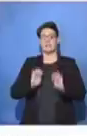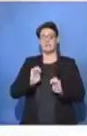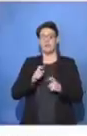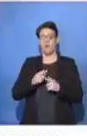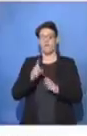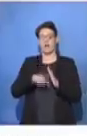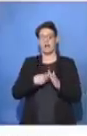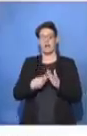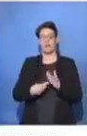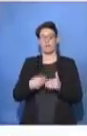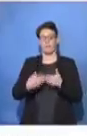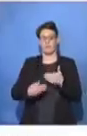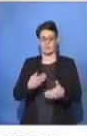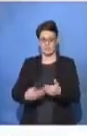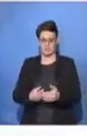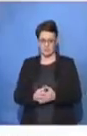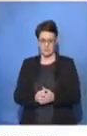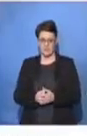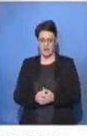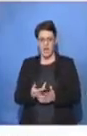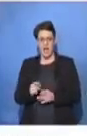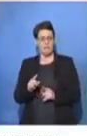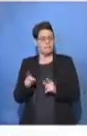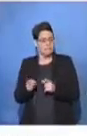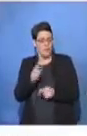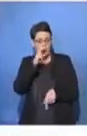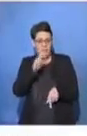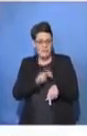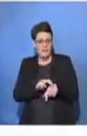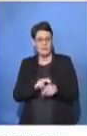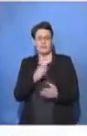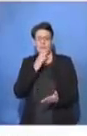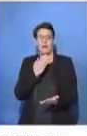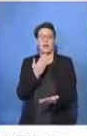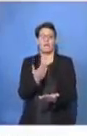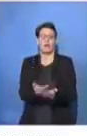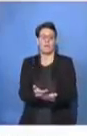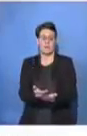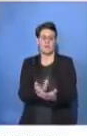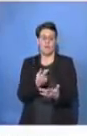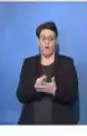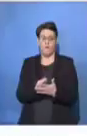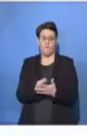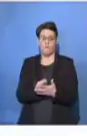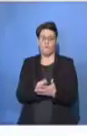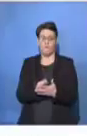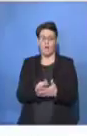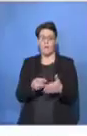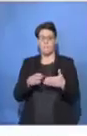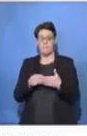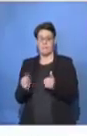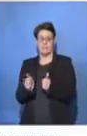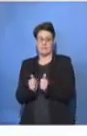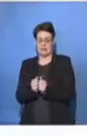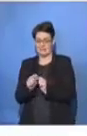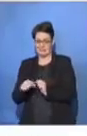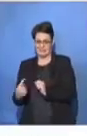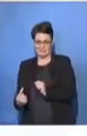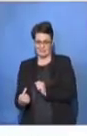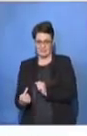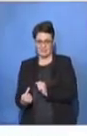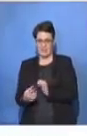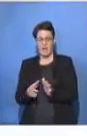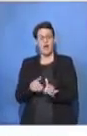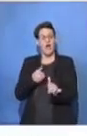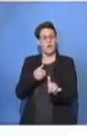process, and where necessary, make recommendations for improved management of elections in member states in